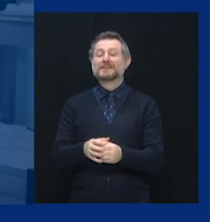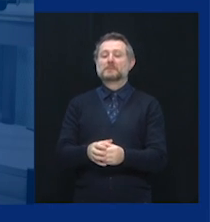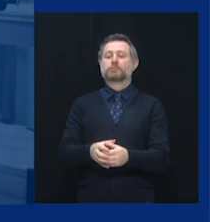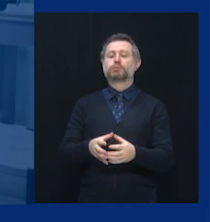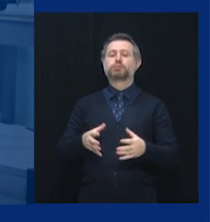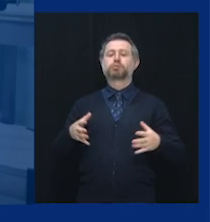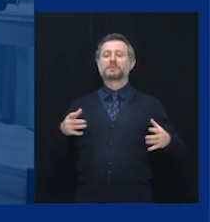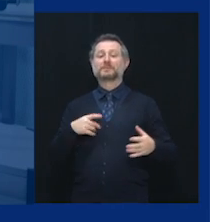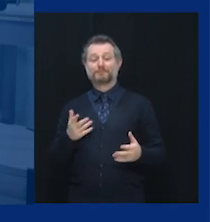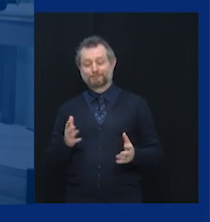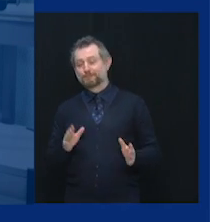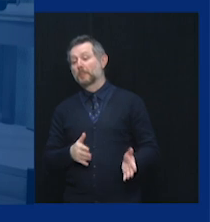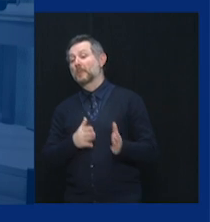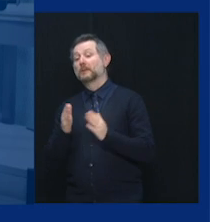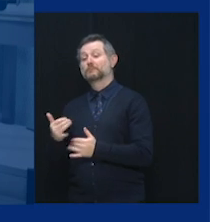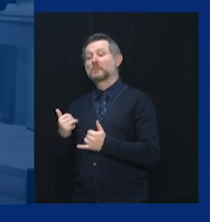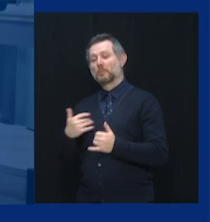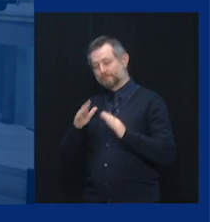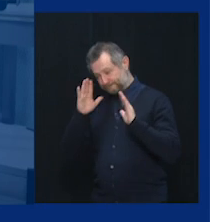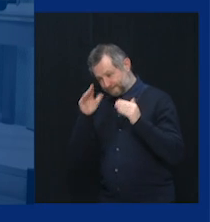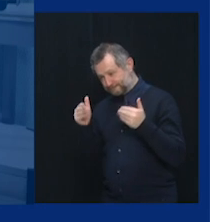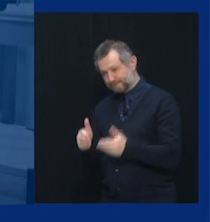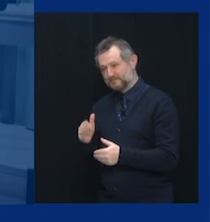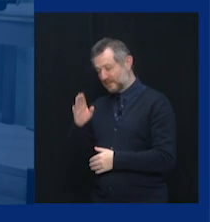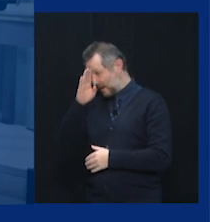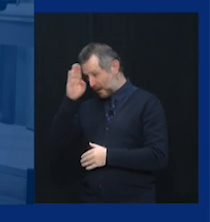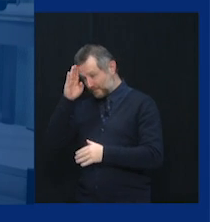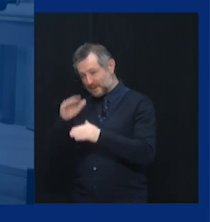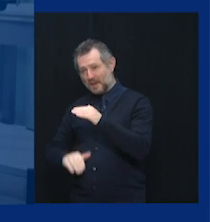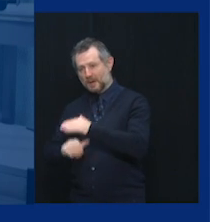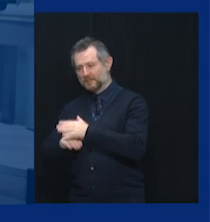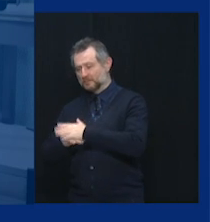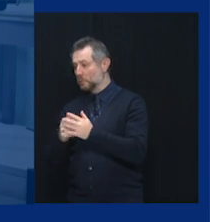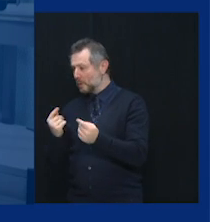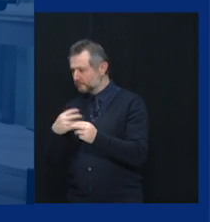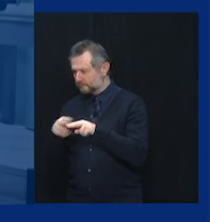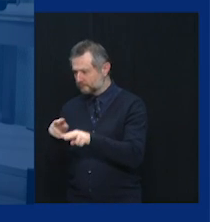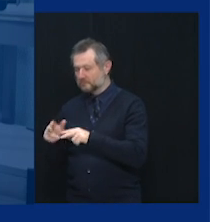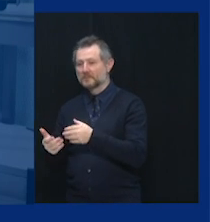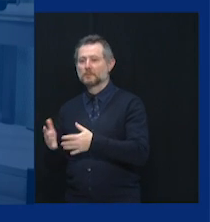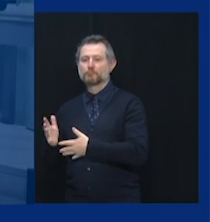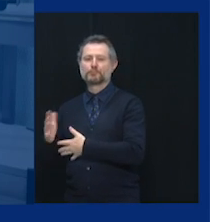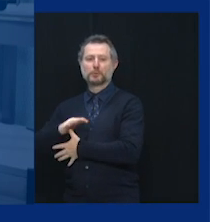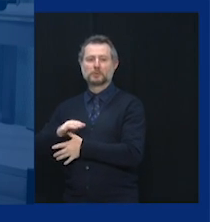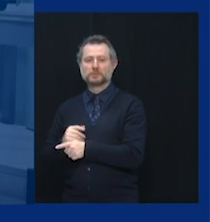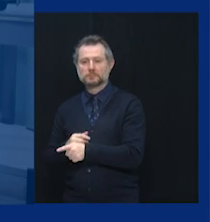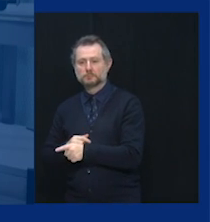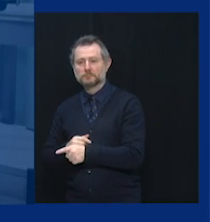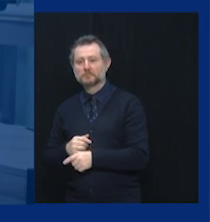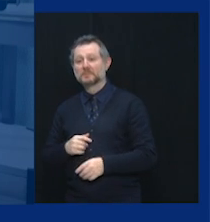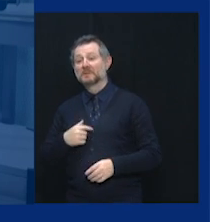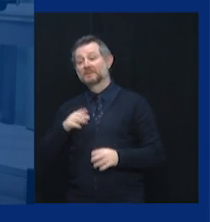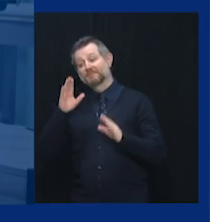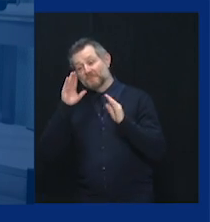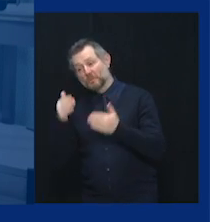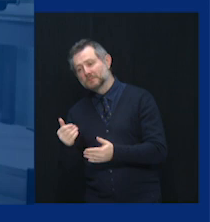still our top priority, and hospital capacity is going to come down to how many hospital staff get